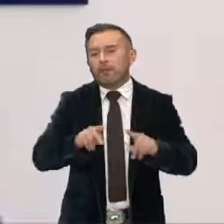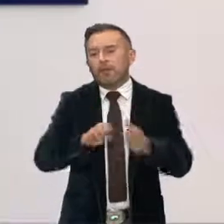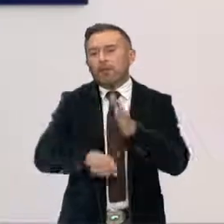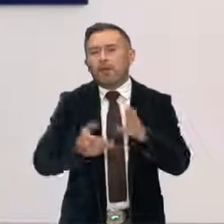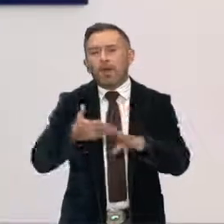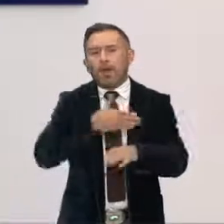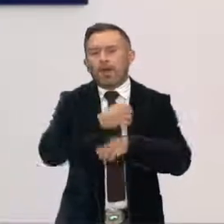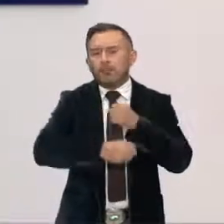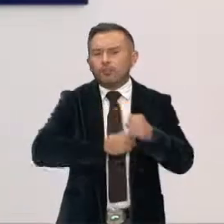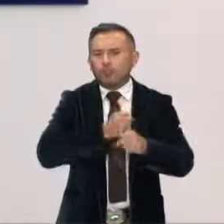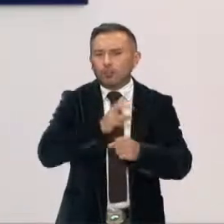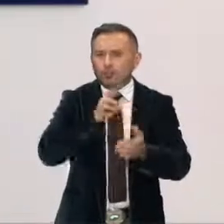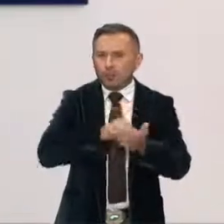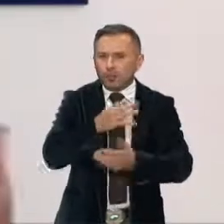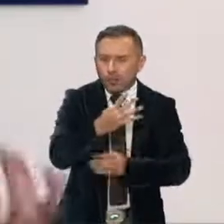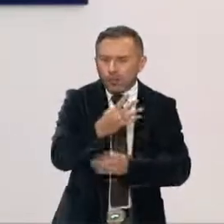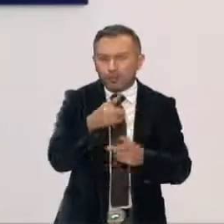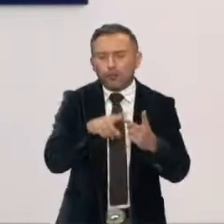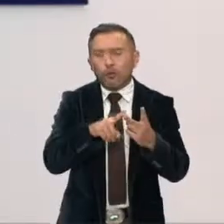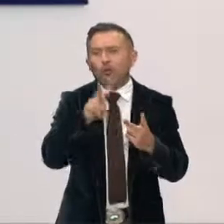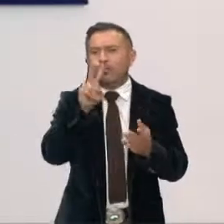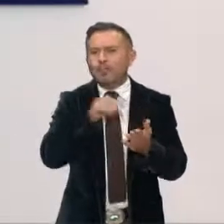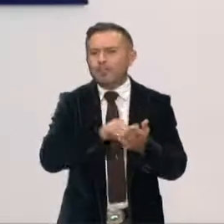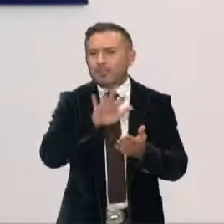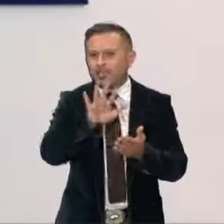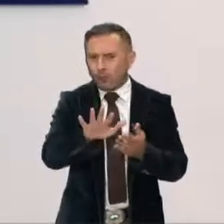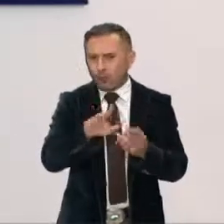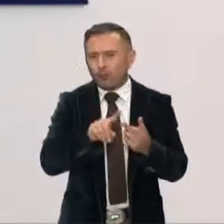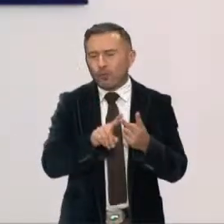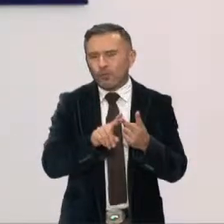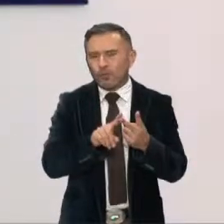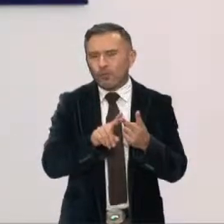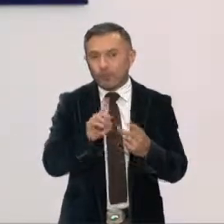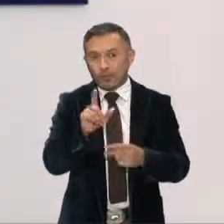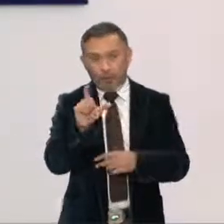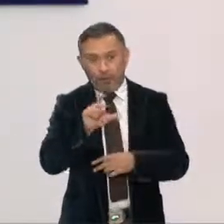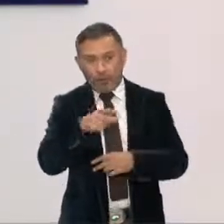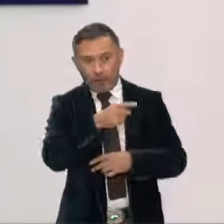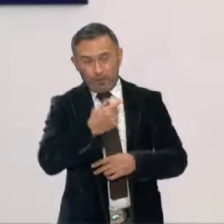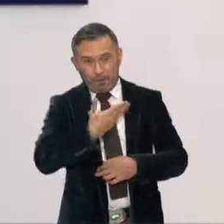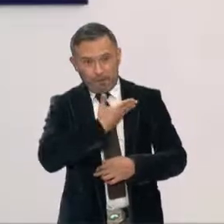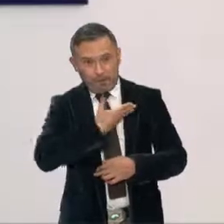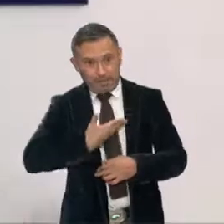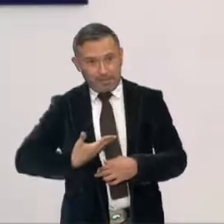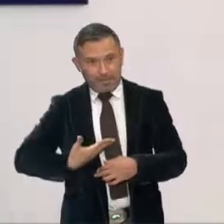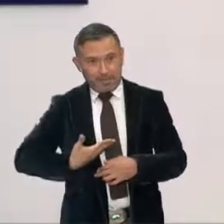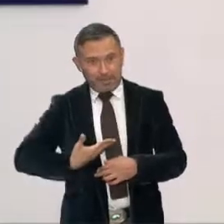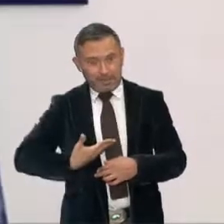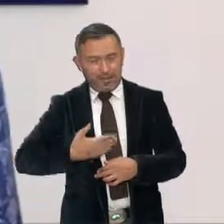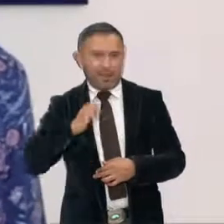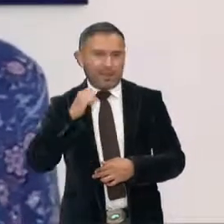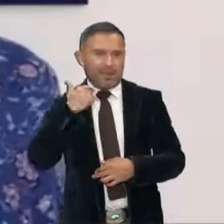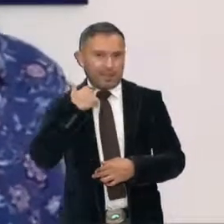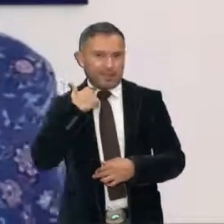peaceful. So this was in 2004 and 2005 when we decided to